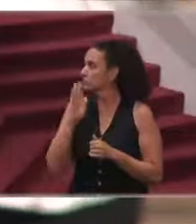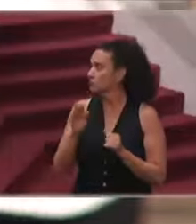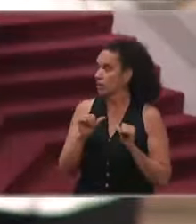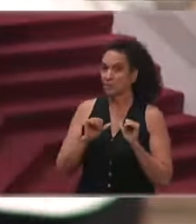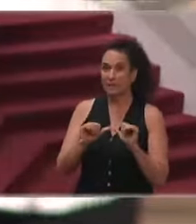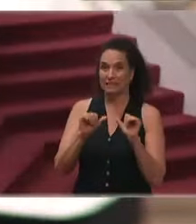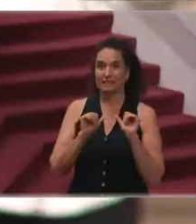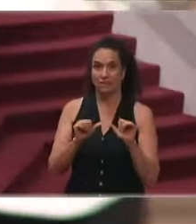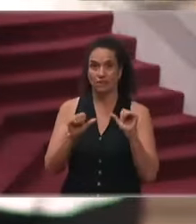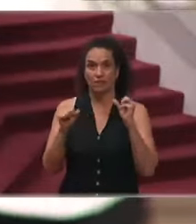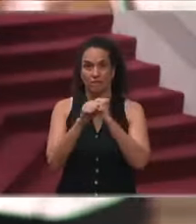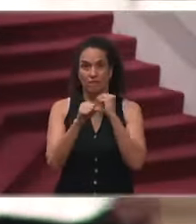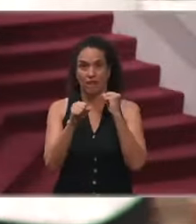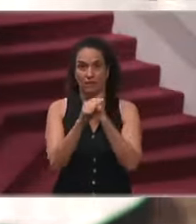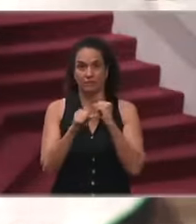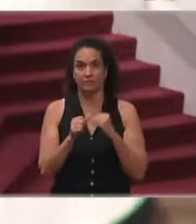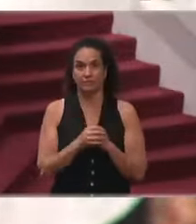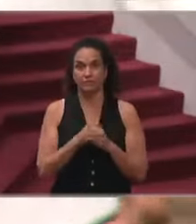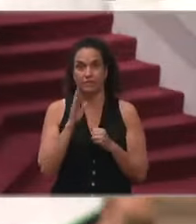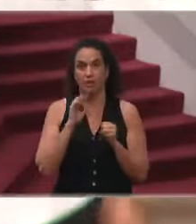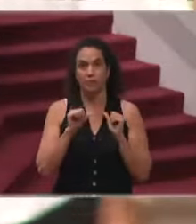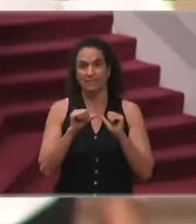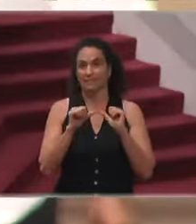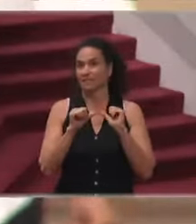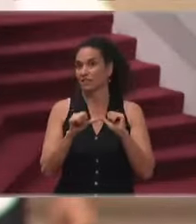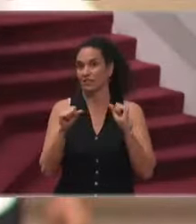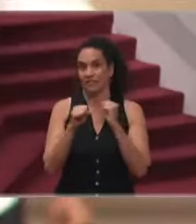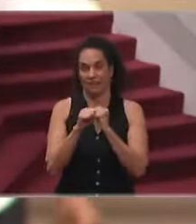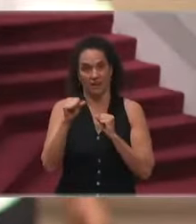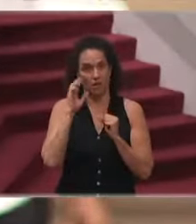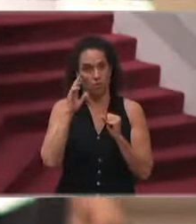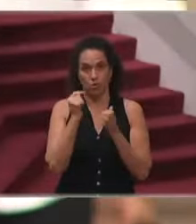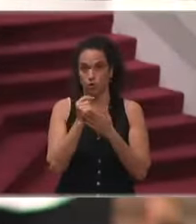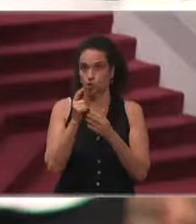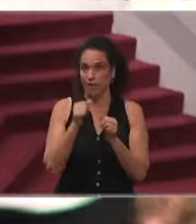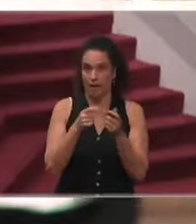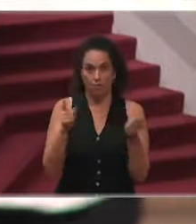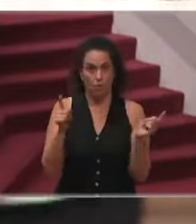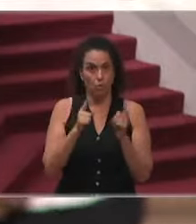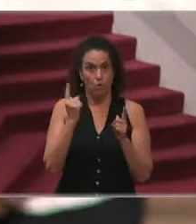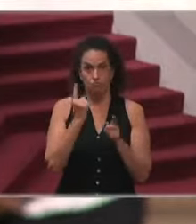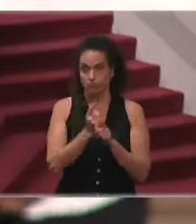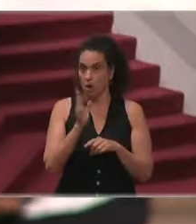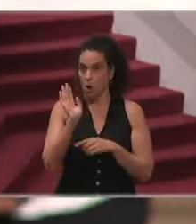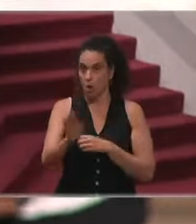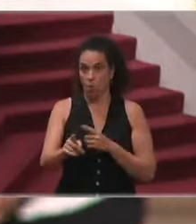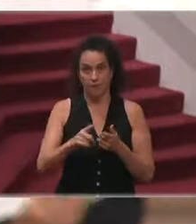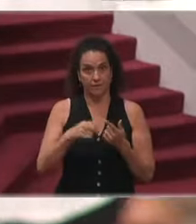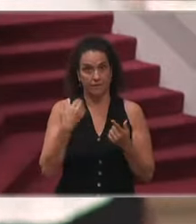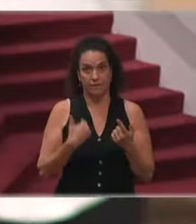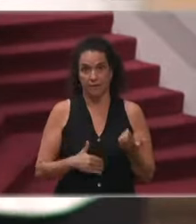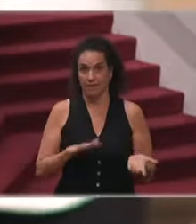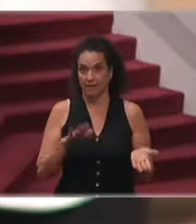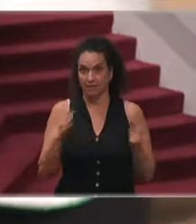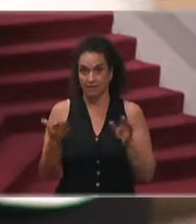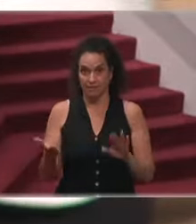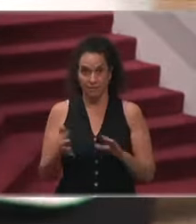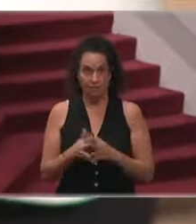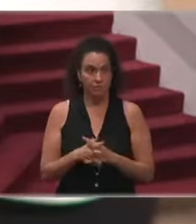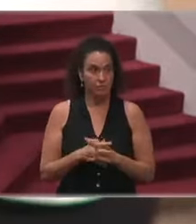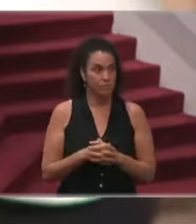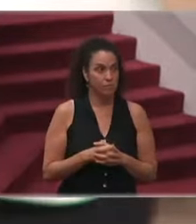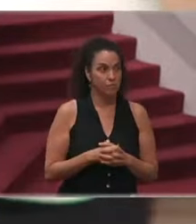the battlefield. I'm going to treat everybody right until I die. Aren't you glad about it?